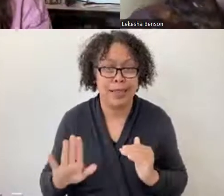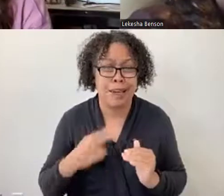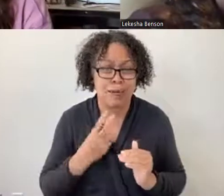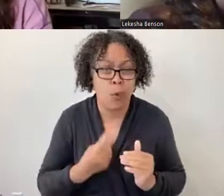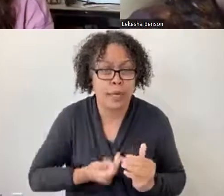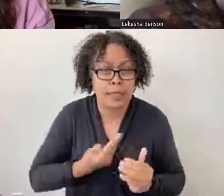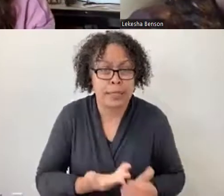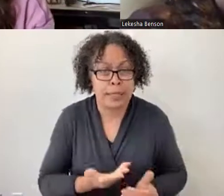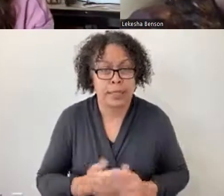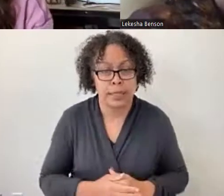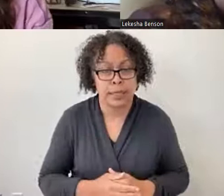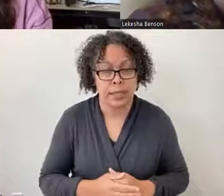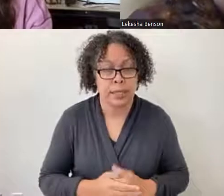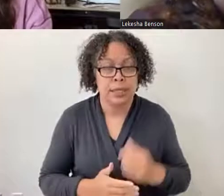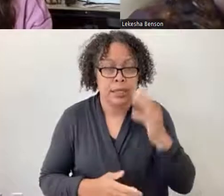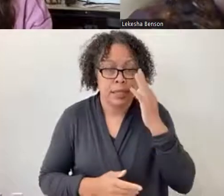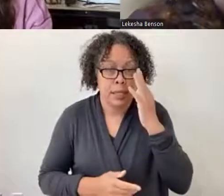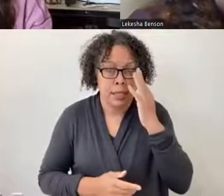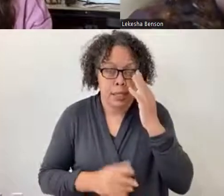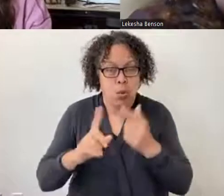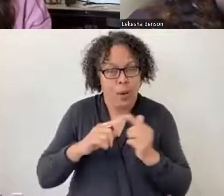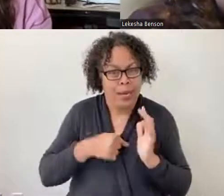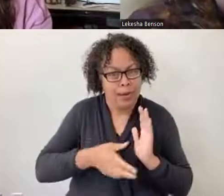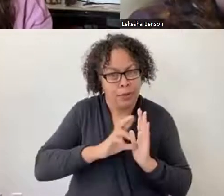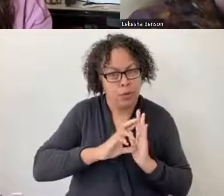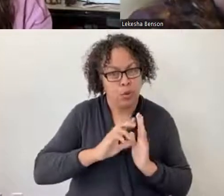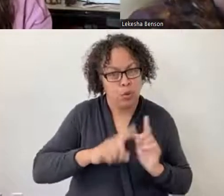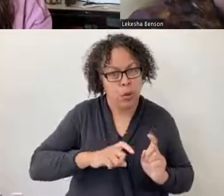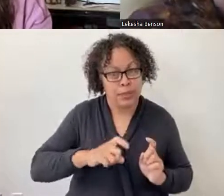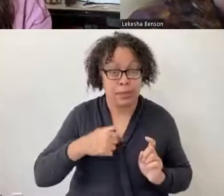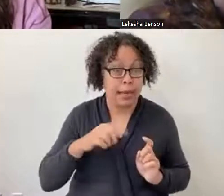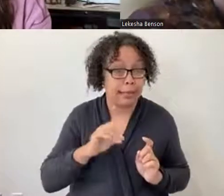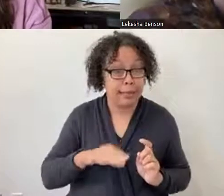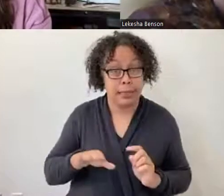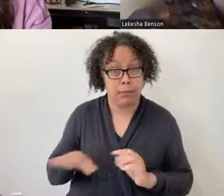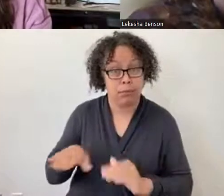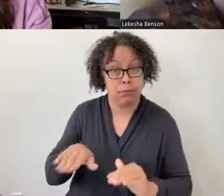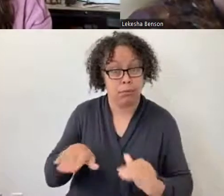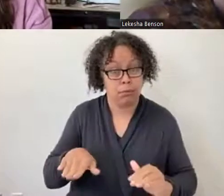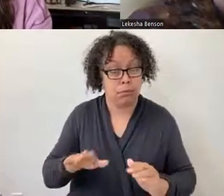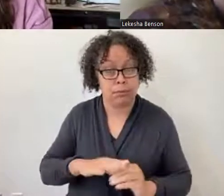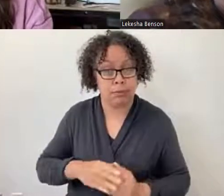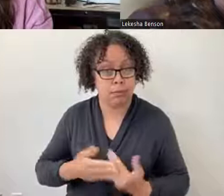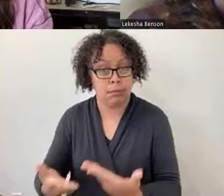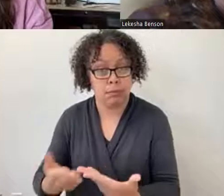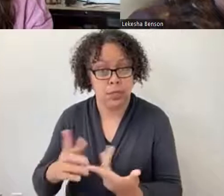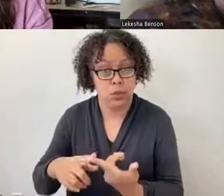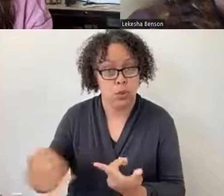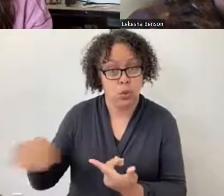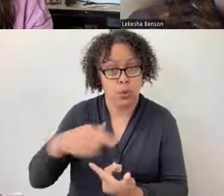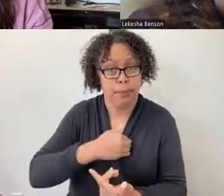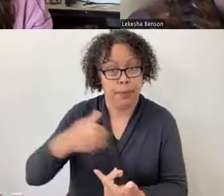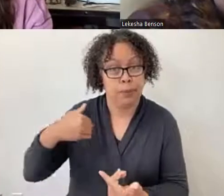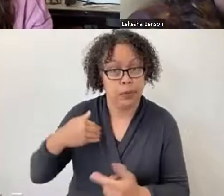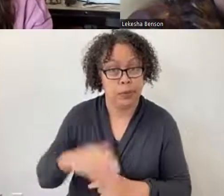And so when I looked at the questions, I actually posed the questions to some of the members of the Bridge.